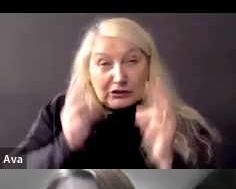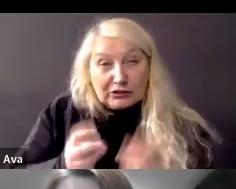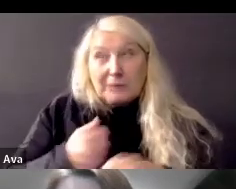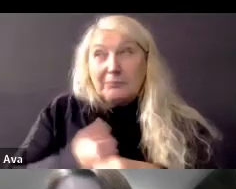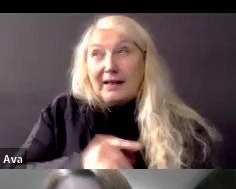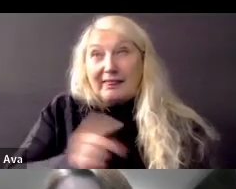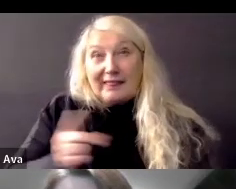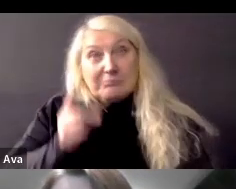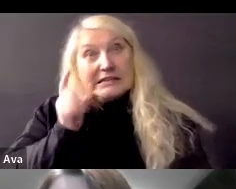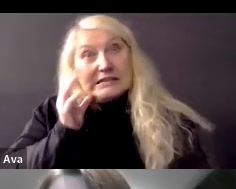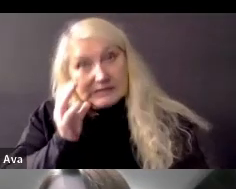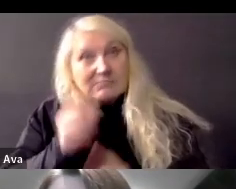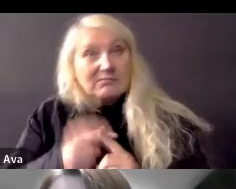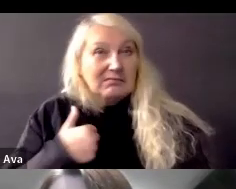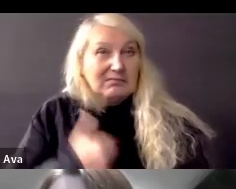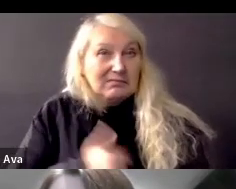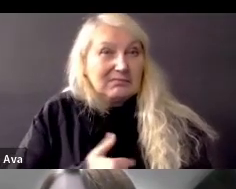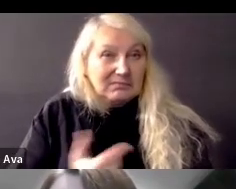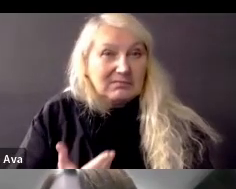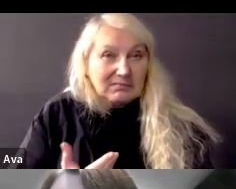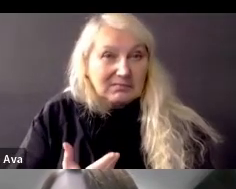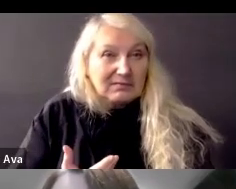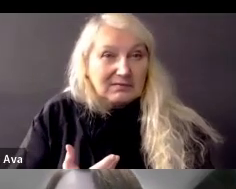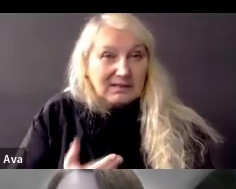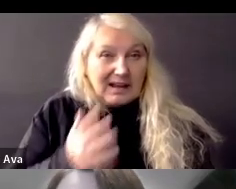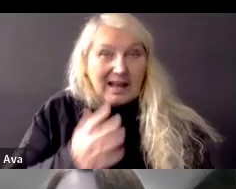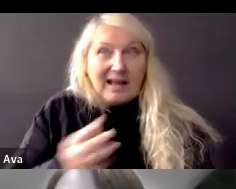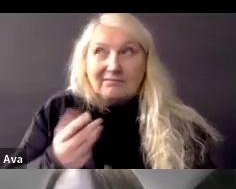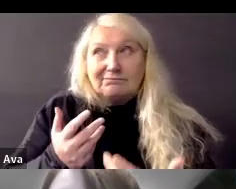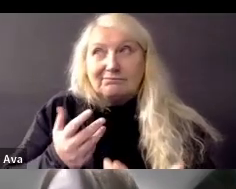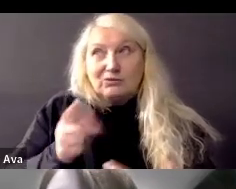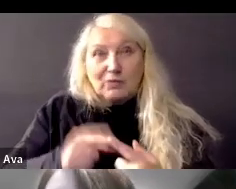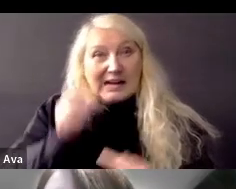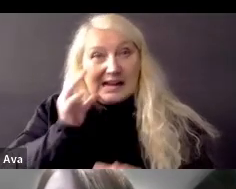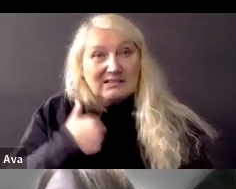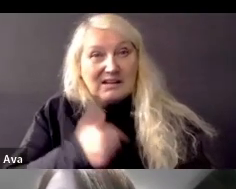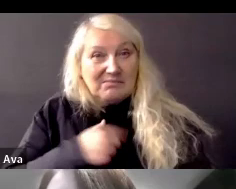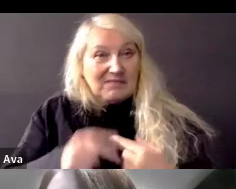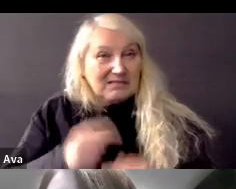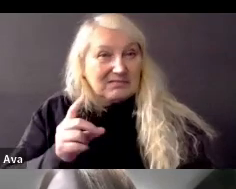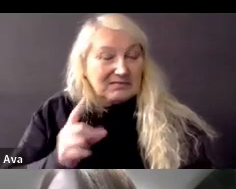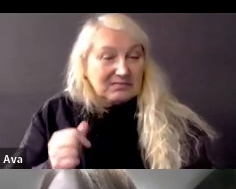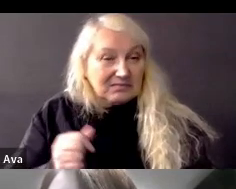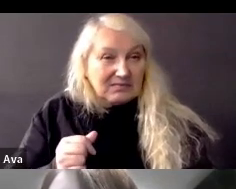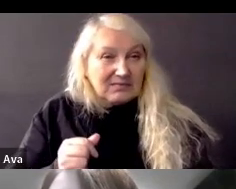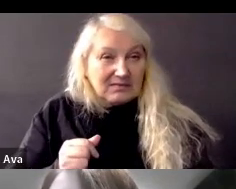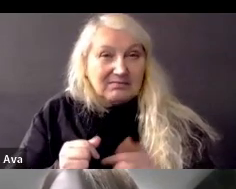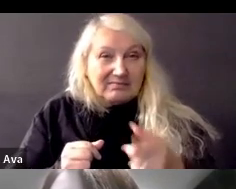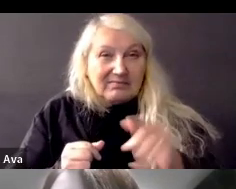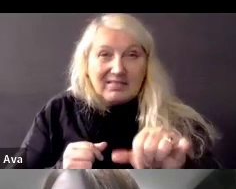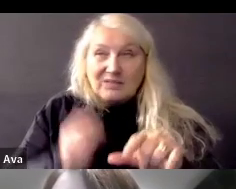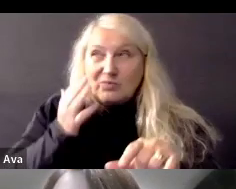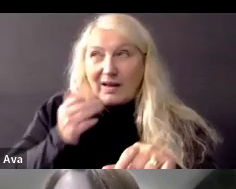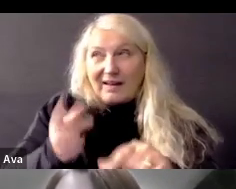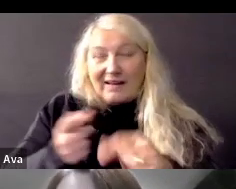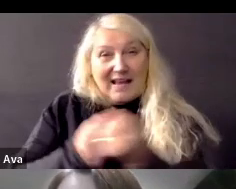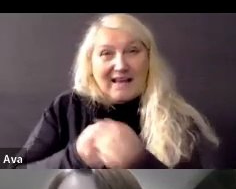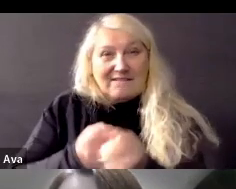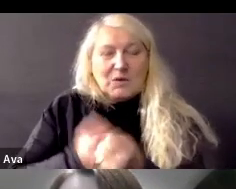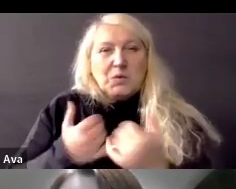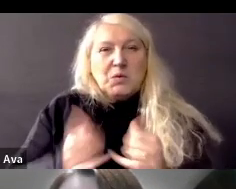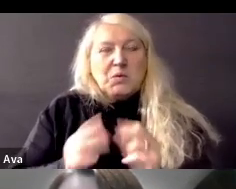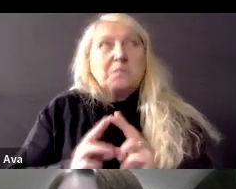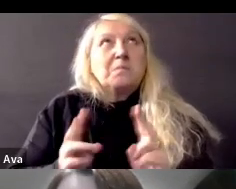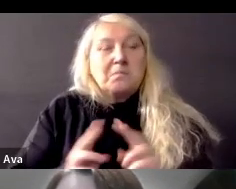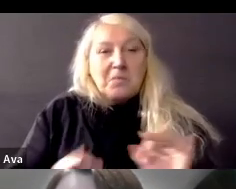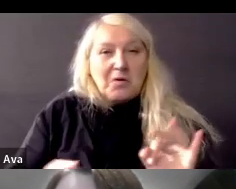lot harder to people with disabilities. But that's why advocacy is so important. That's